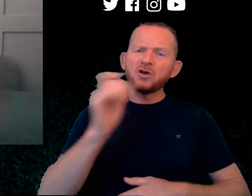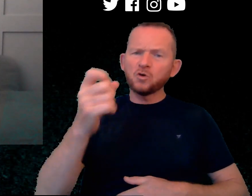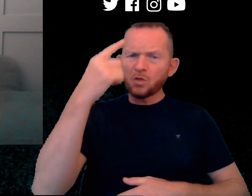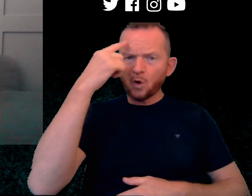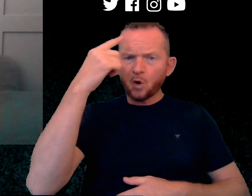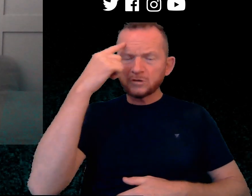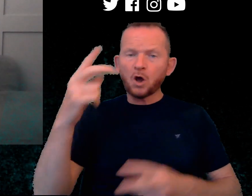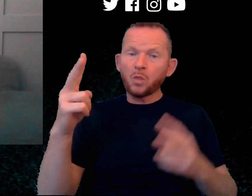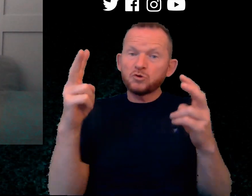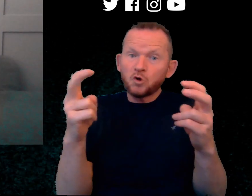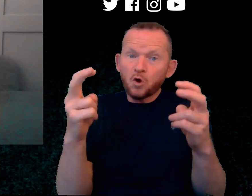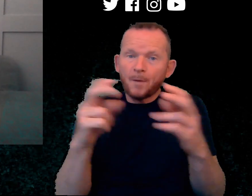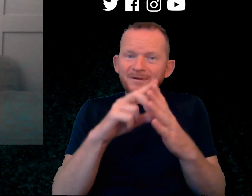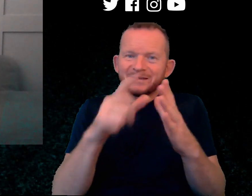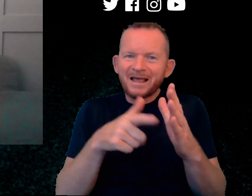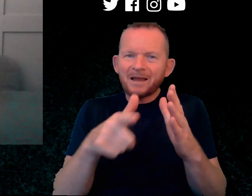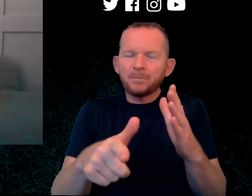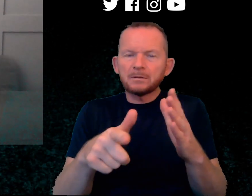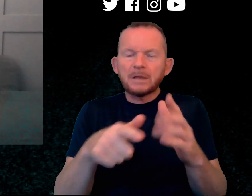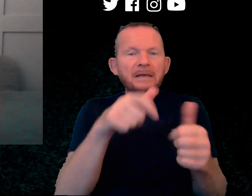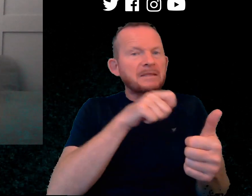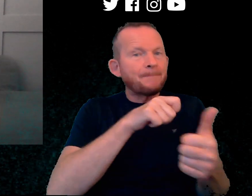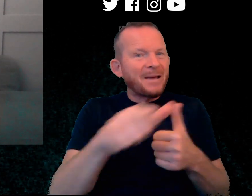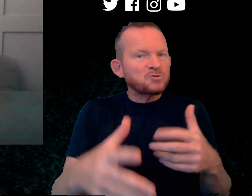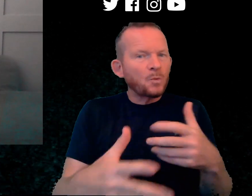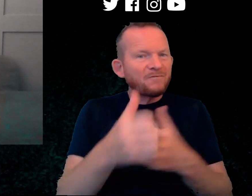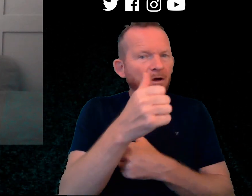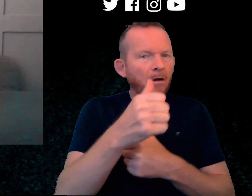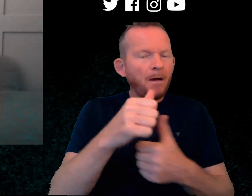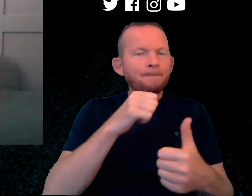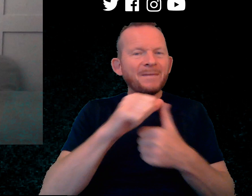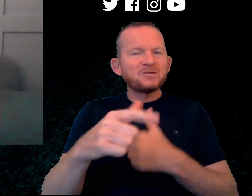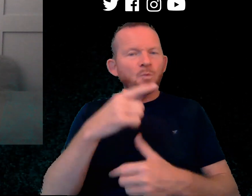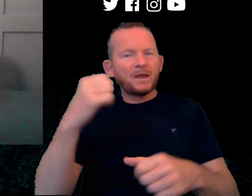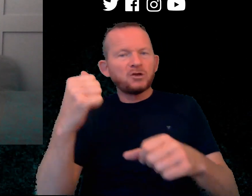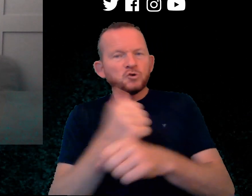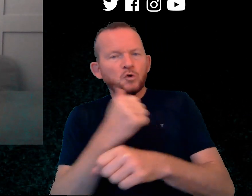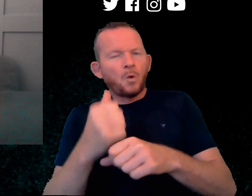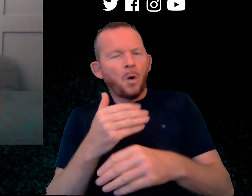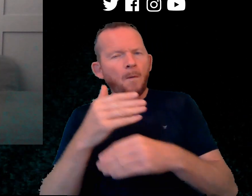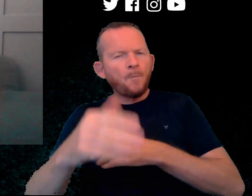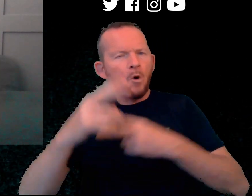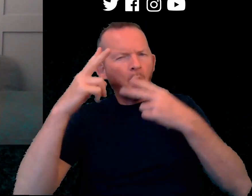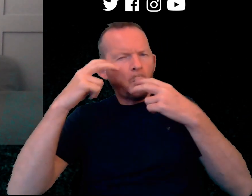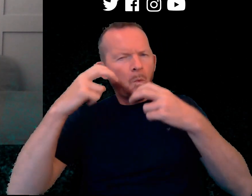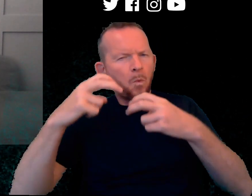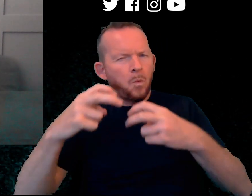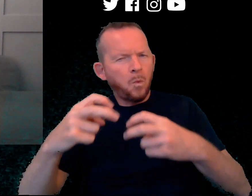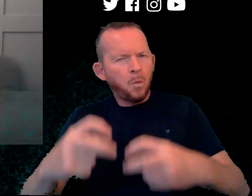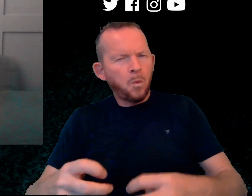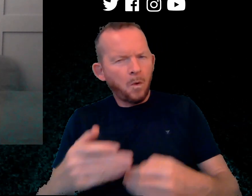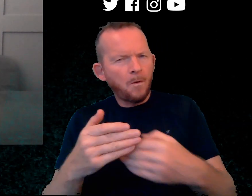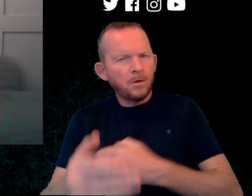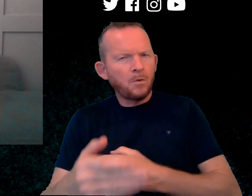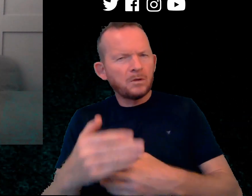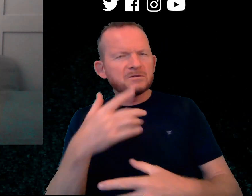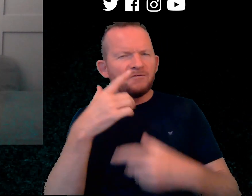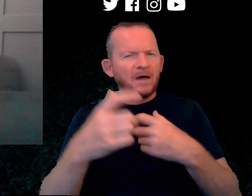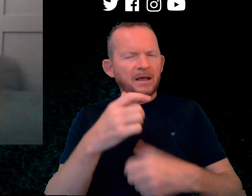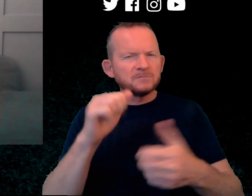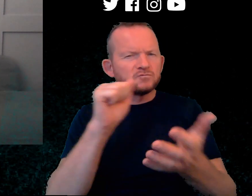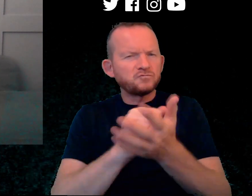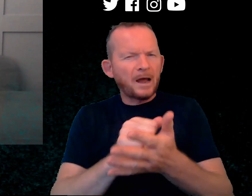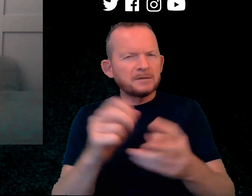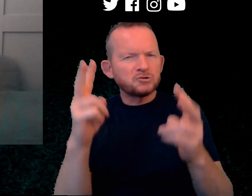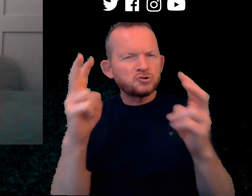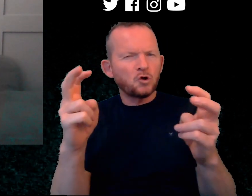people. Subscribe to this channel, like, share and comment below. I'd love to hear your thoughts on the term disabled. Is it the best